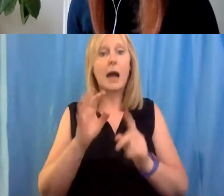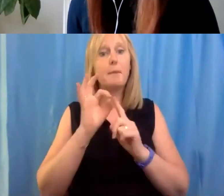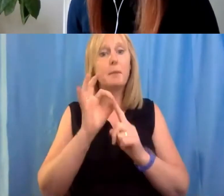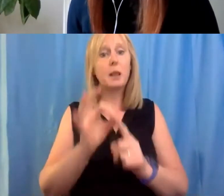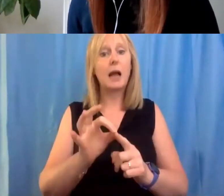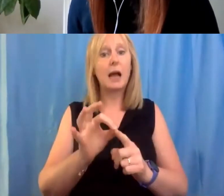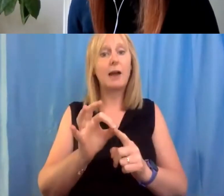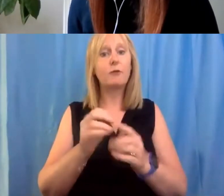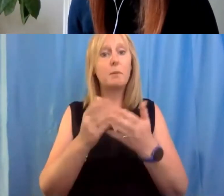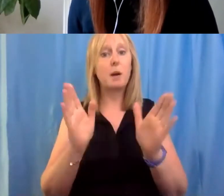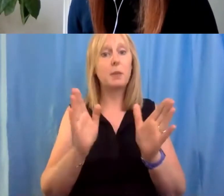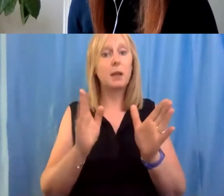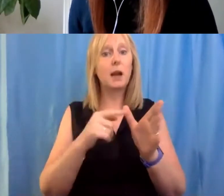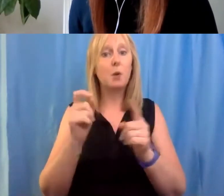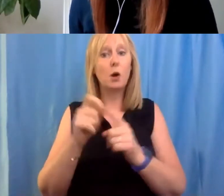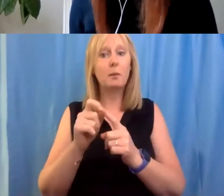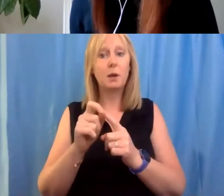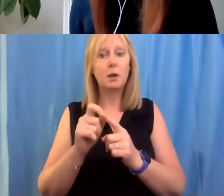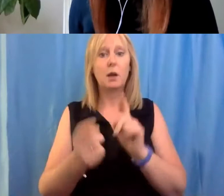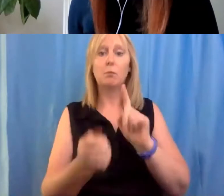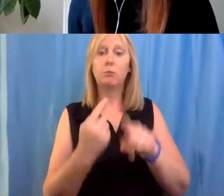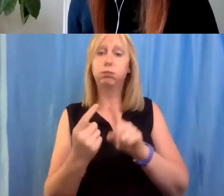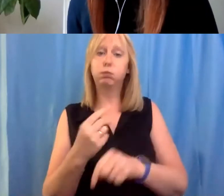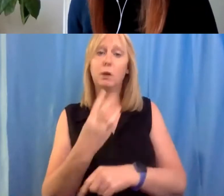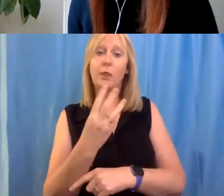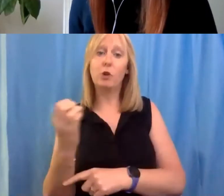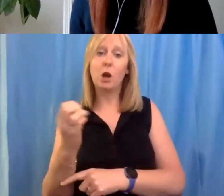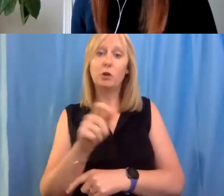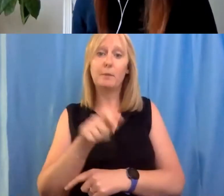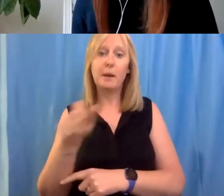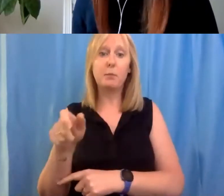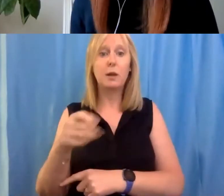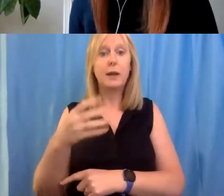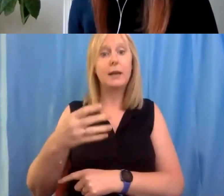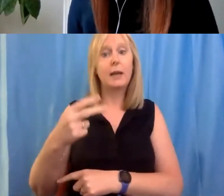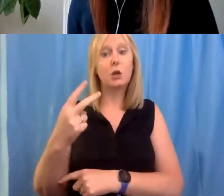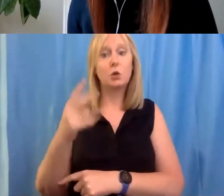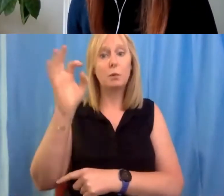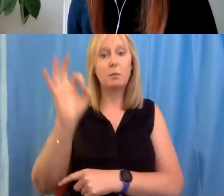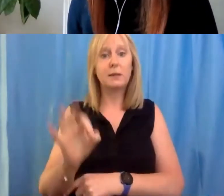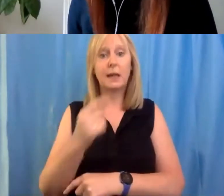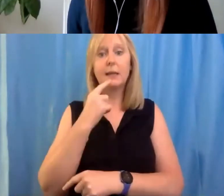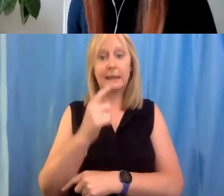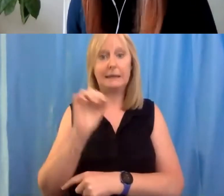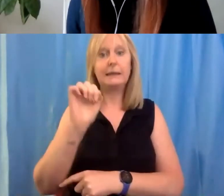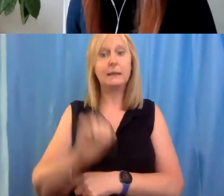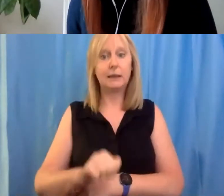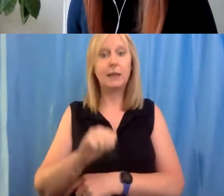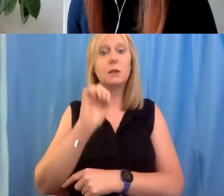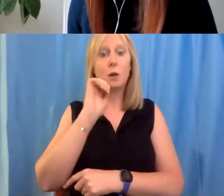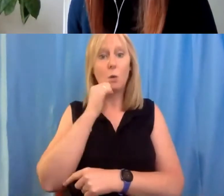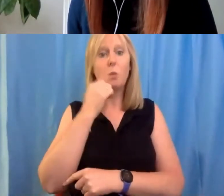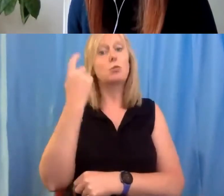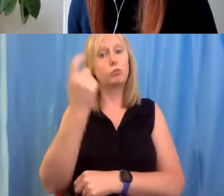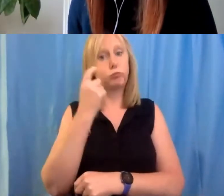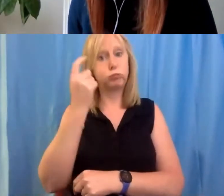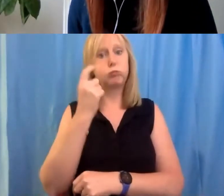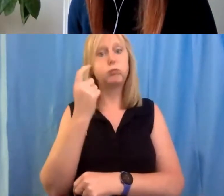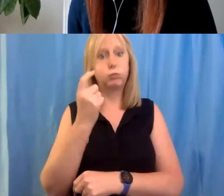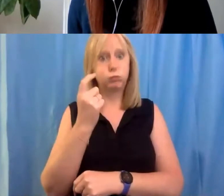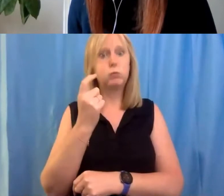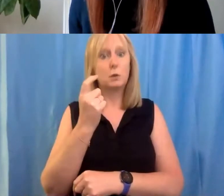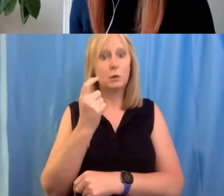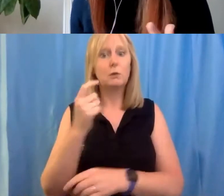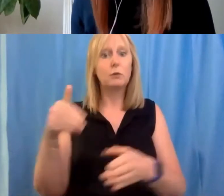nearly 300 people, and 92% told us that yes, they would be really like to be considering a